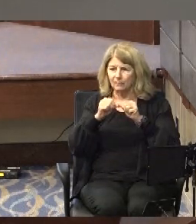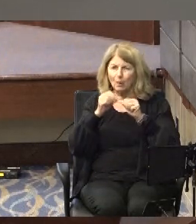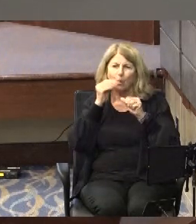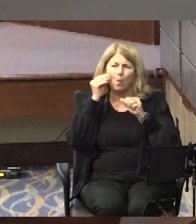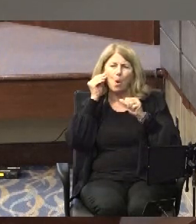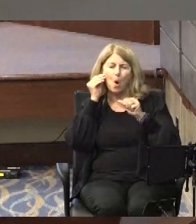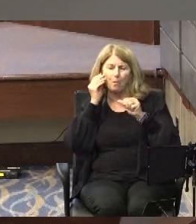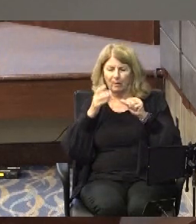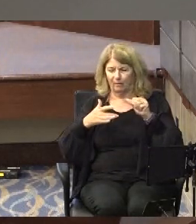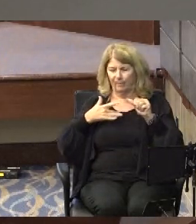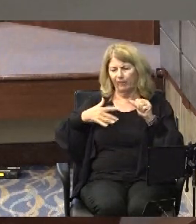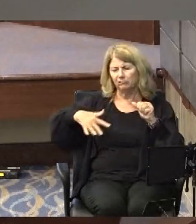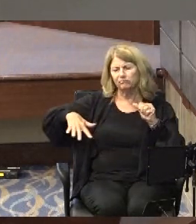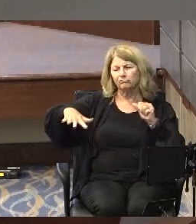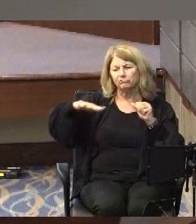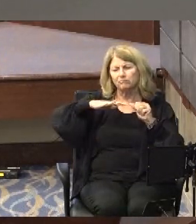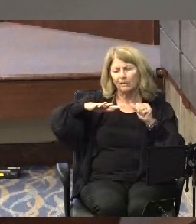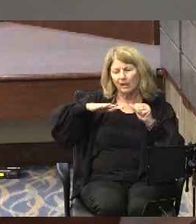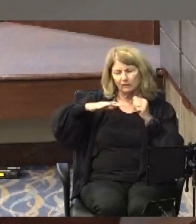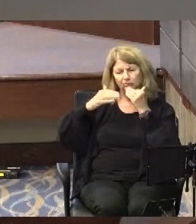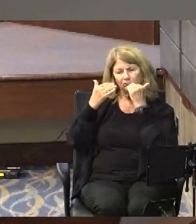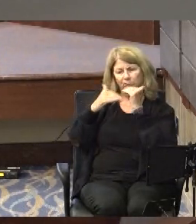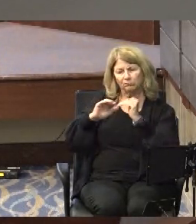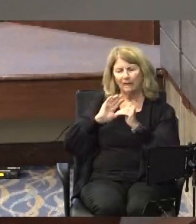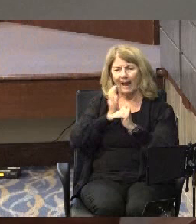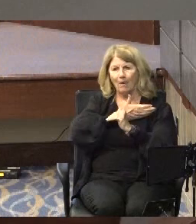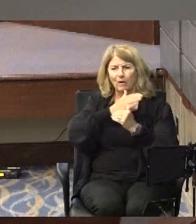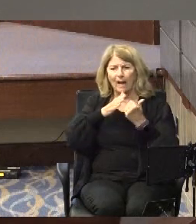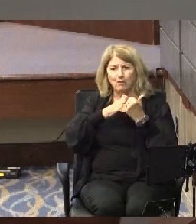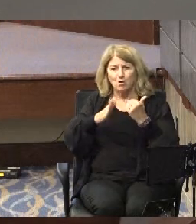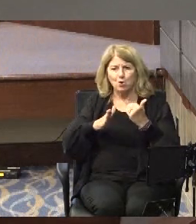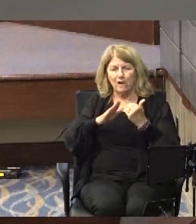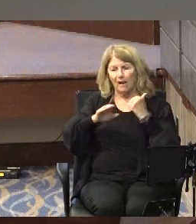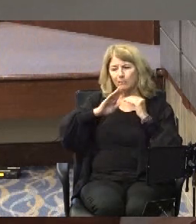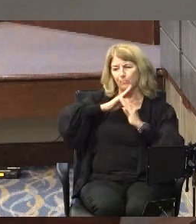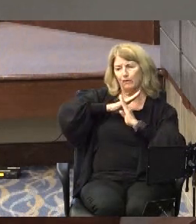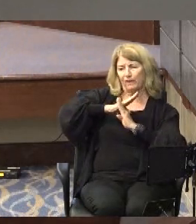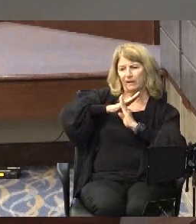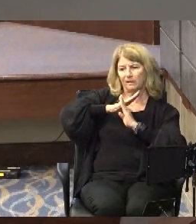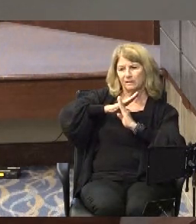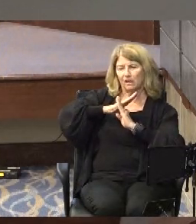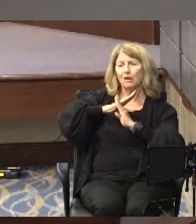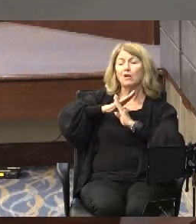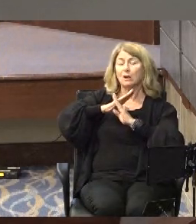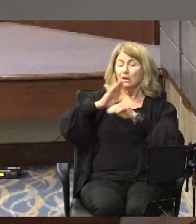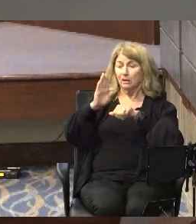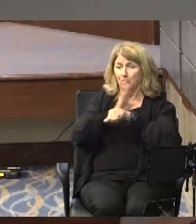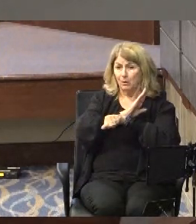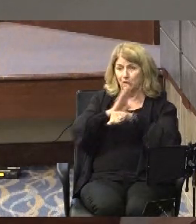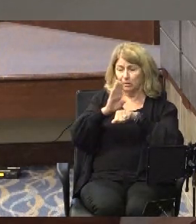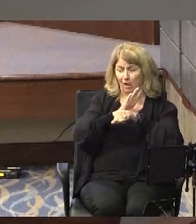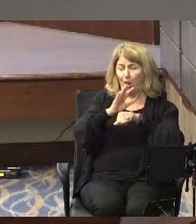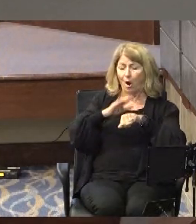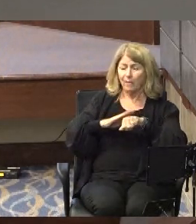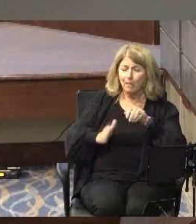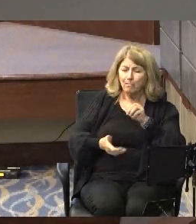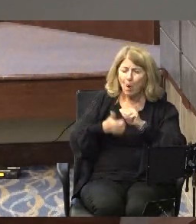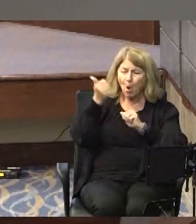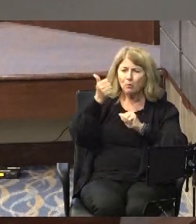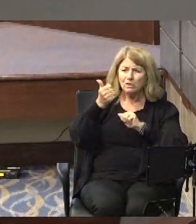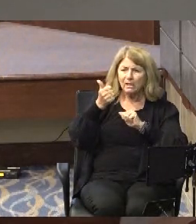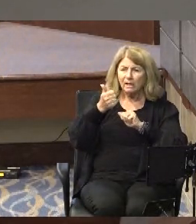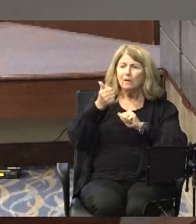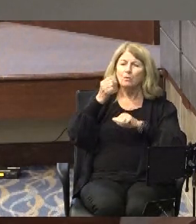feel and boundaries of our neighborhood and prevent commercial encroachment on the mainly residential parts